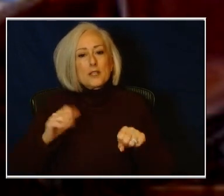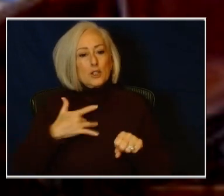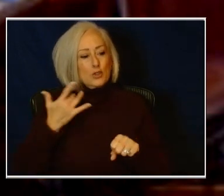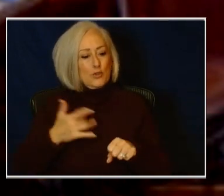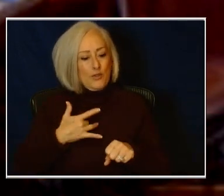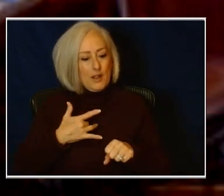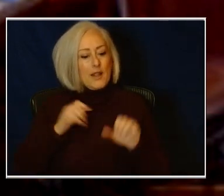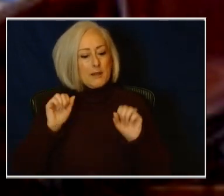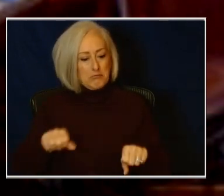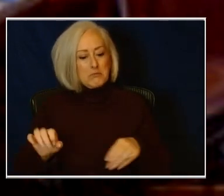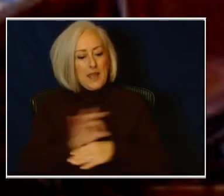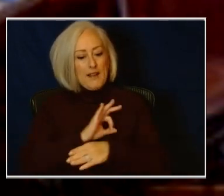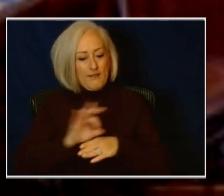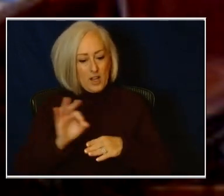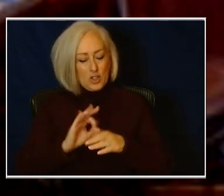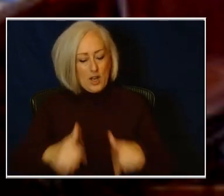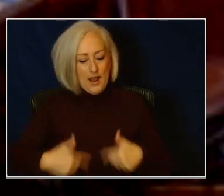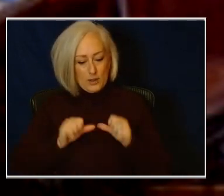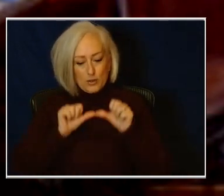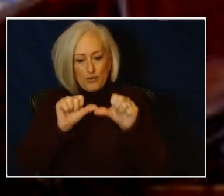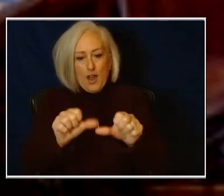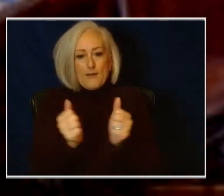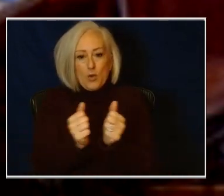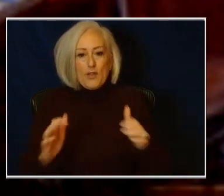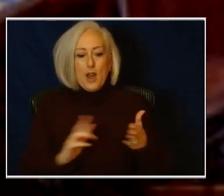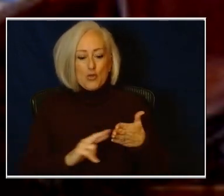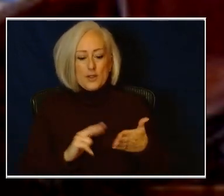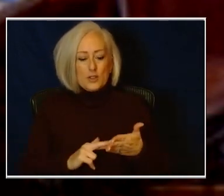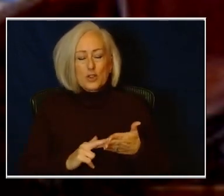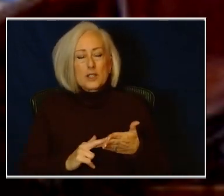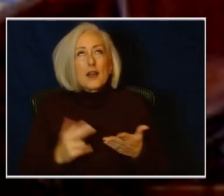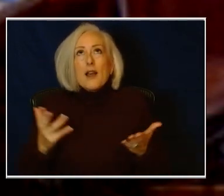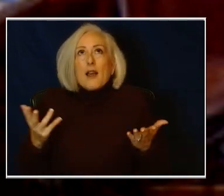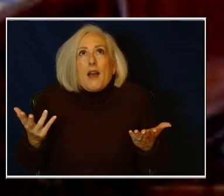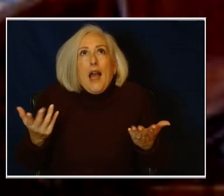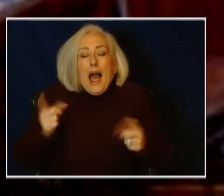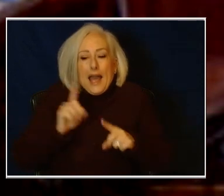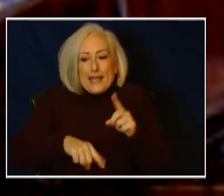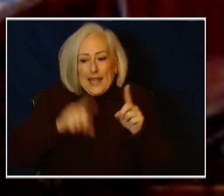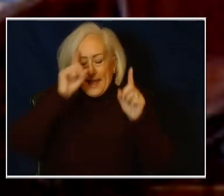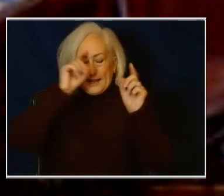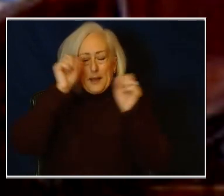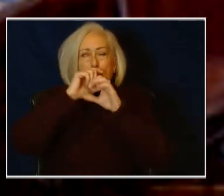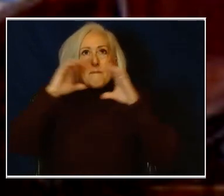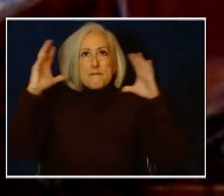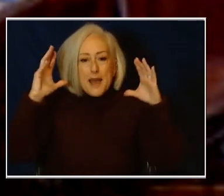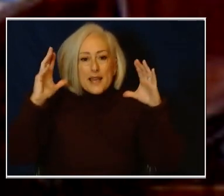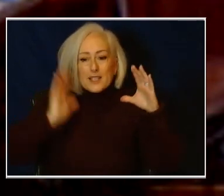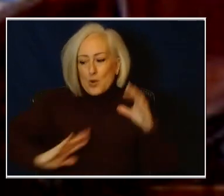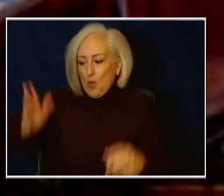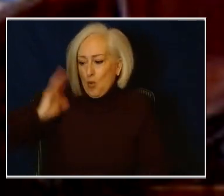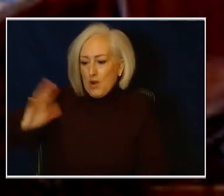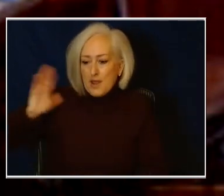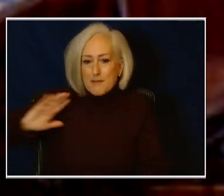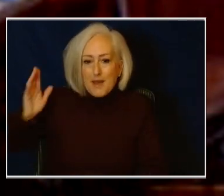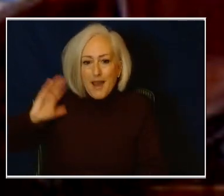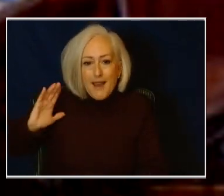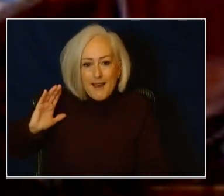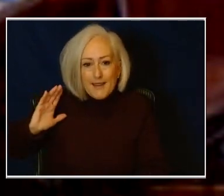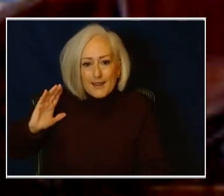survive than we would without research. I can only imagine that back in the early part of